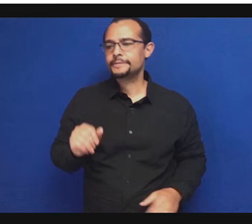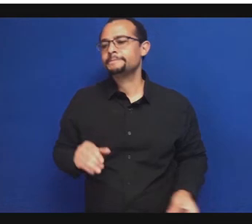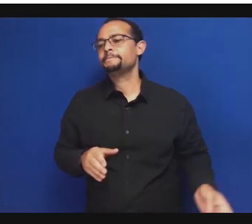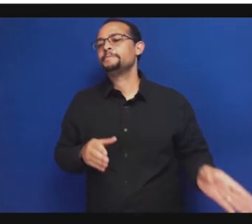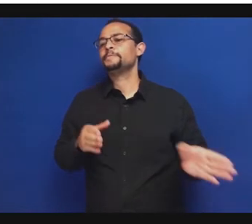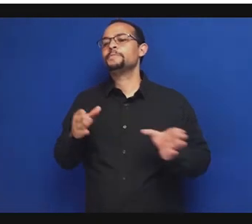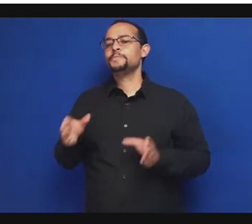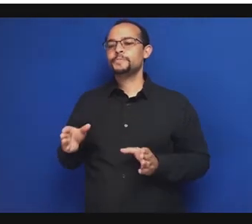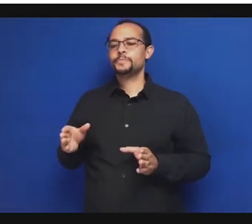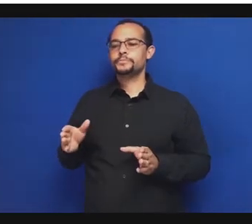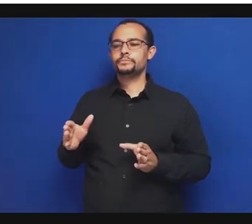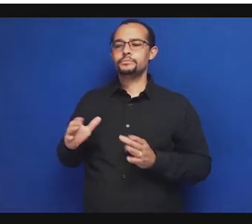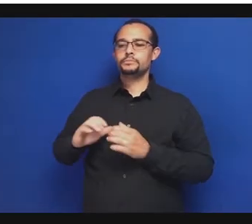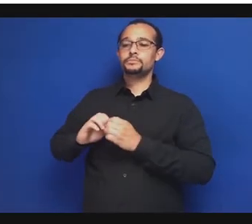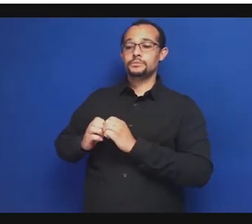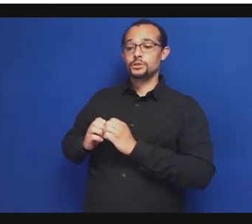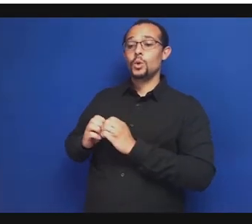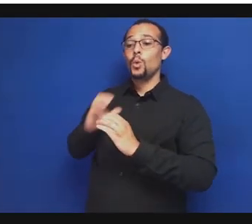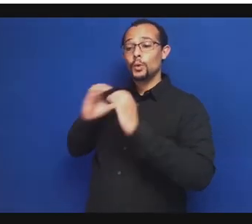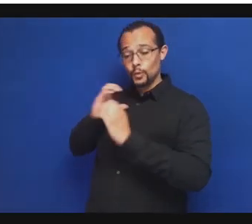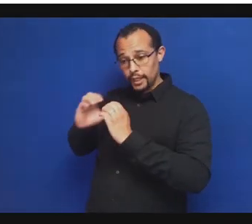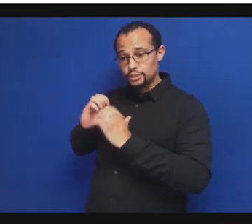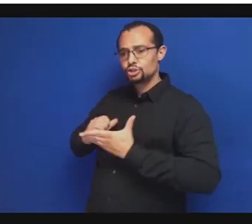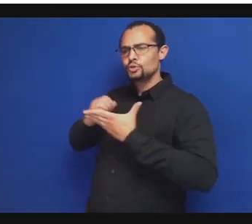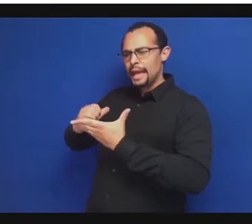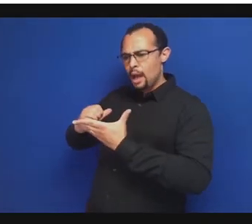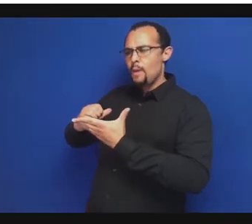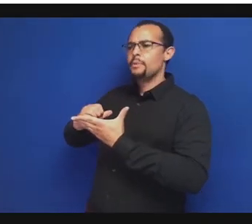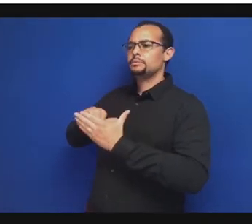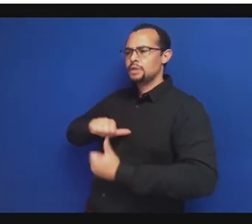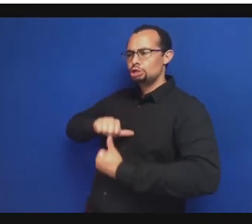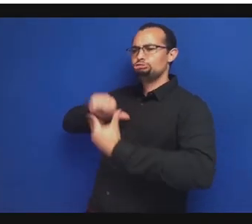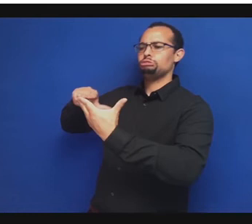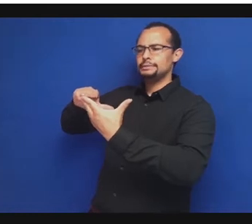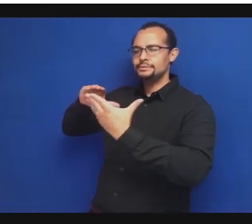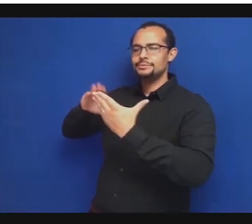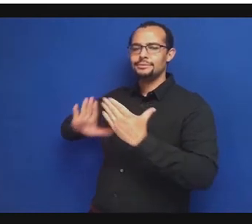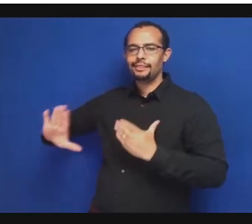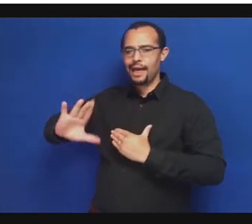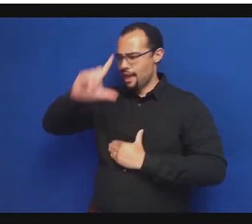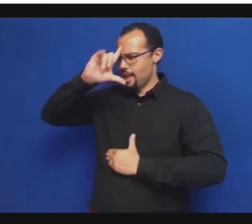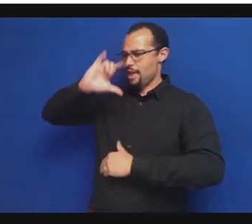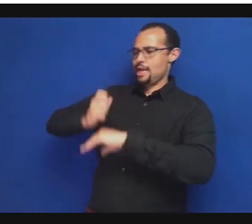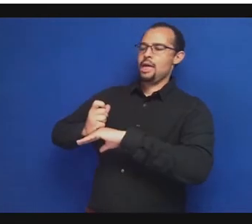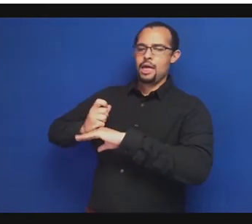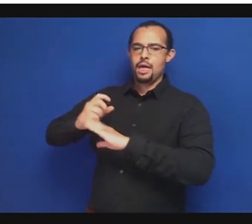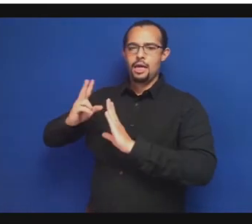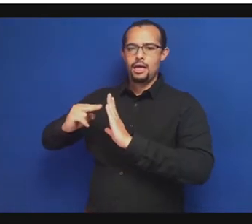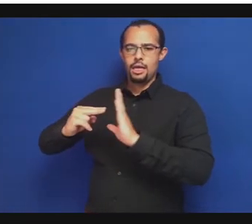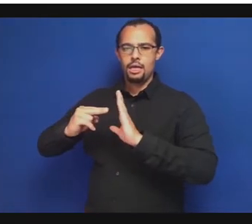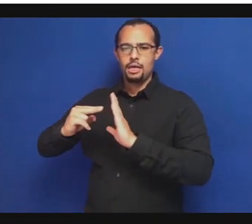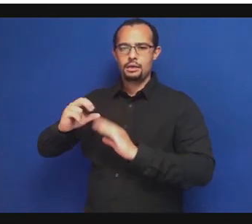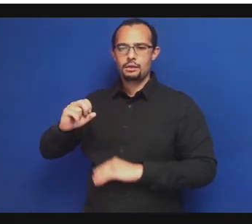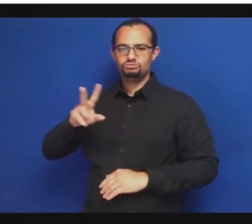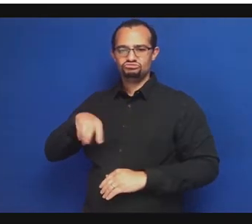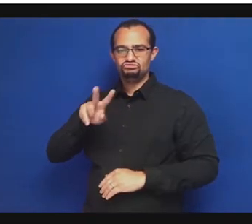and be cautious about the images that are shared. Make sure they do not reinforce those stereotypes as well. So be in tune to what